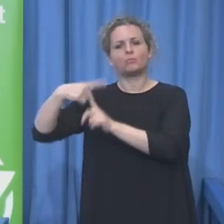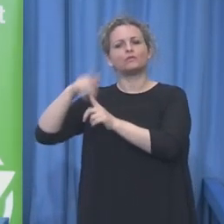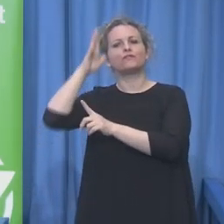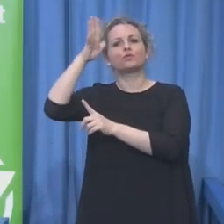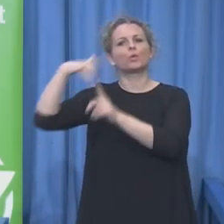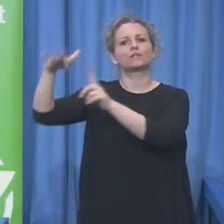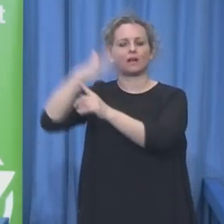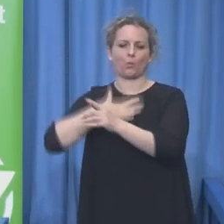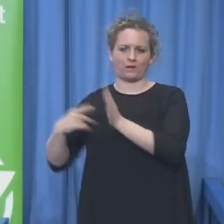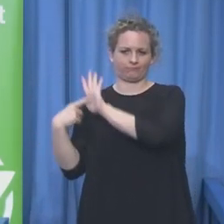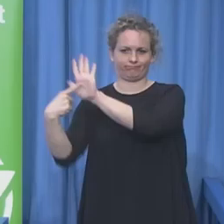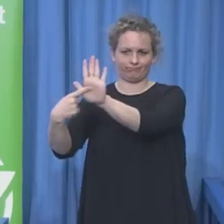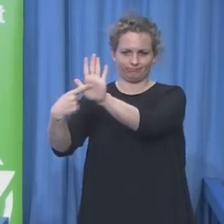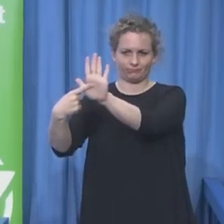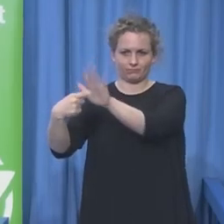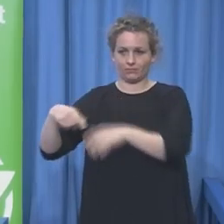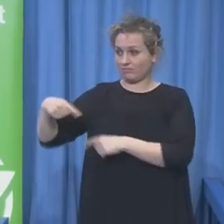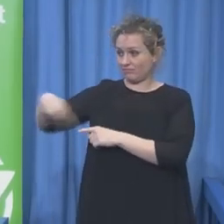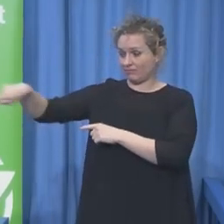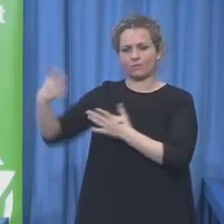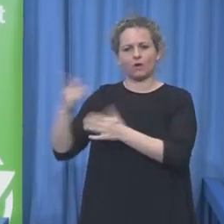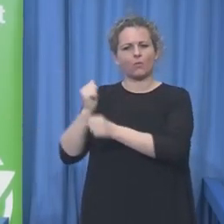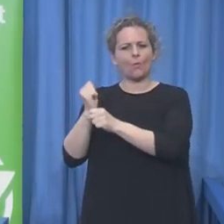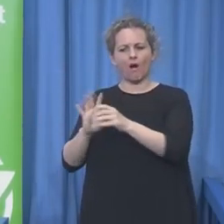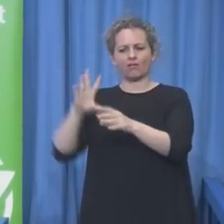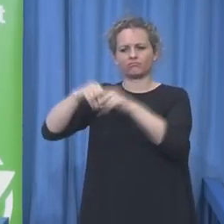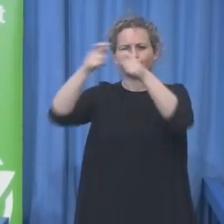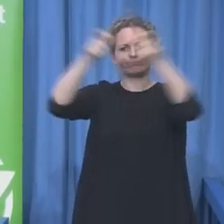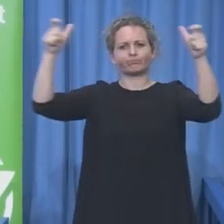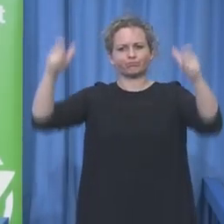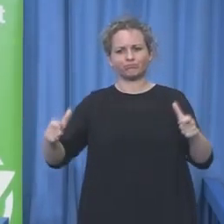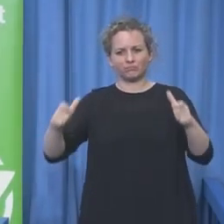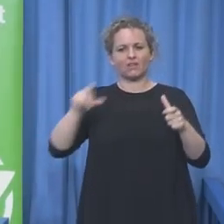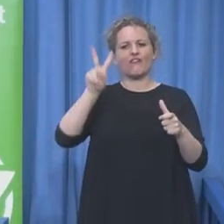Vermont's policy really stemmed from